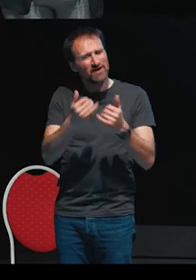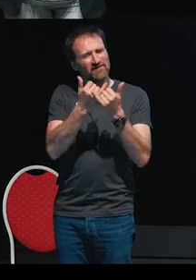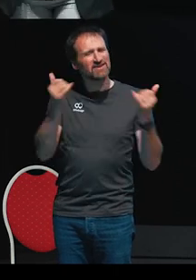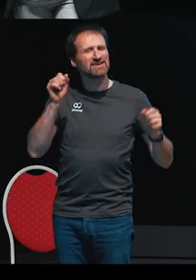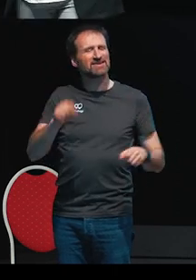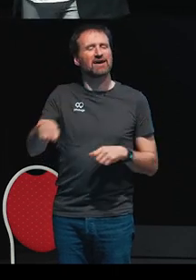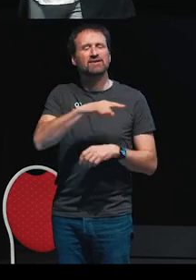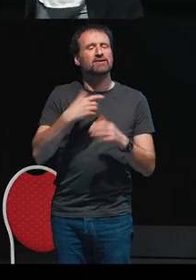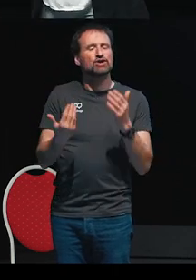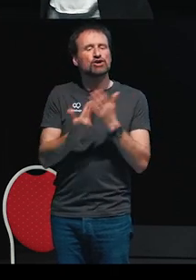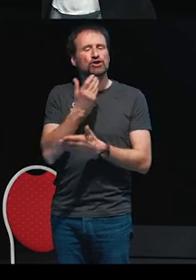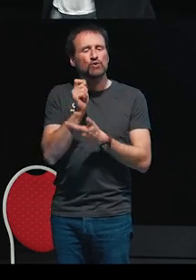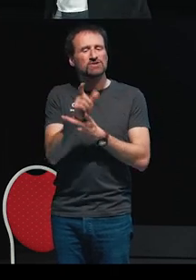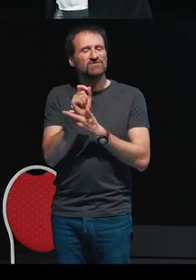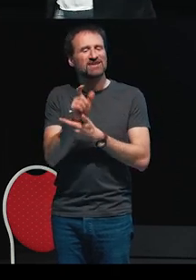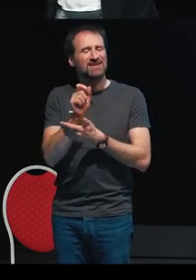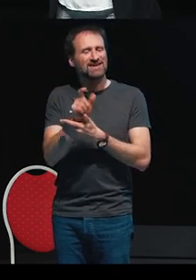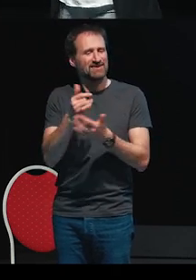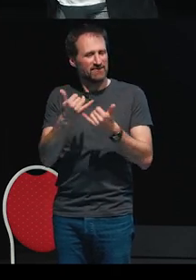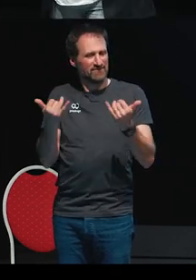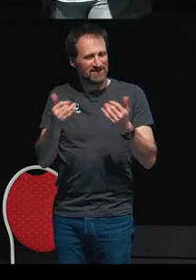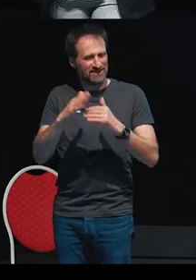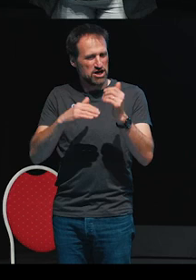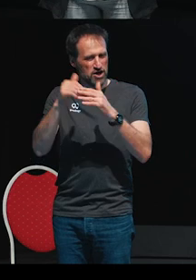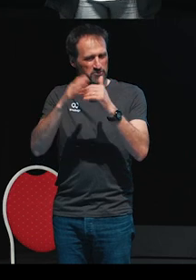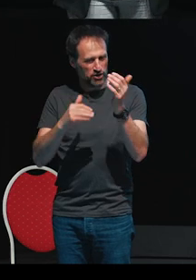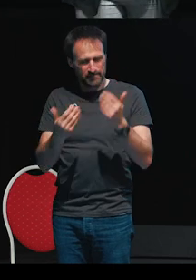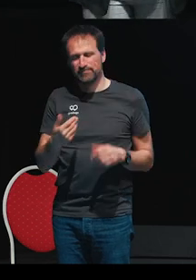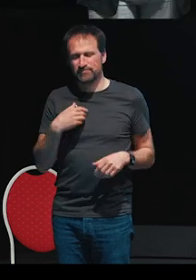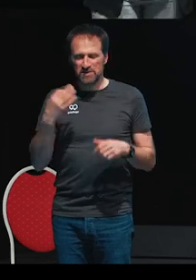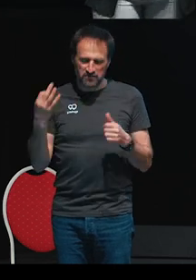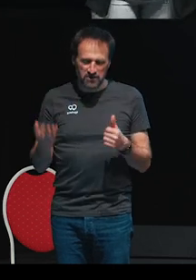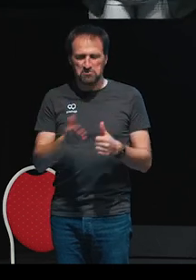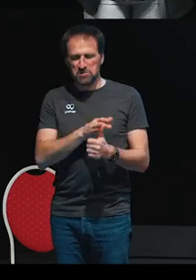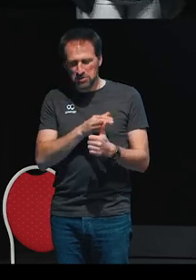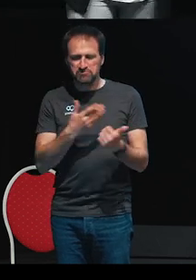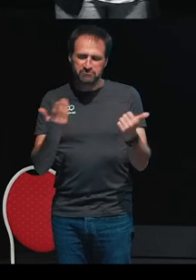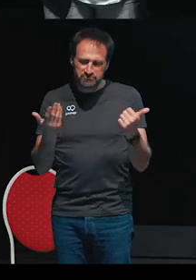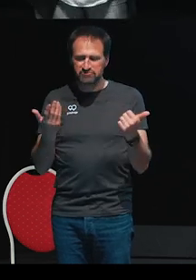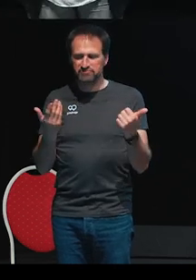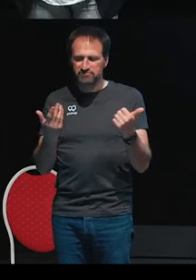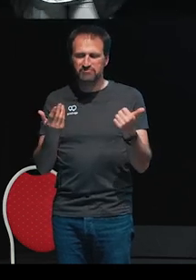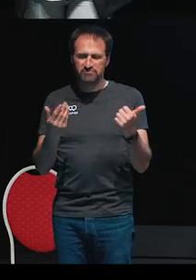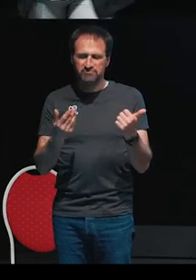So we are probably need to fetch from the tweet model.